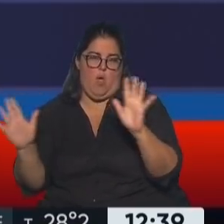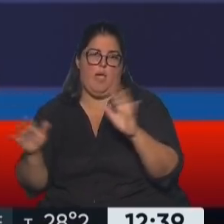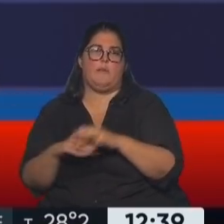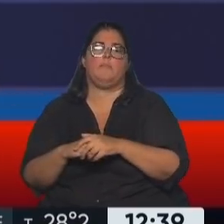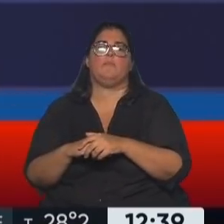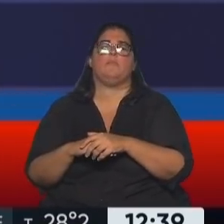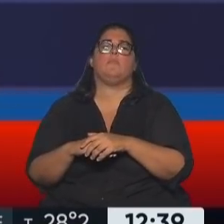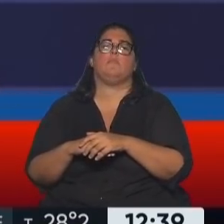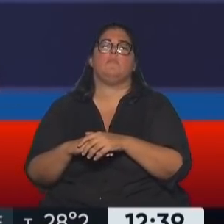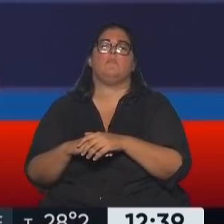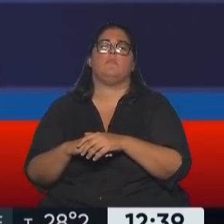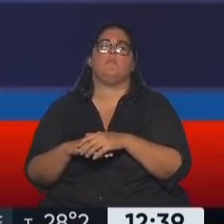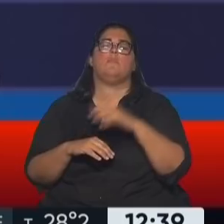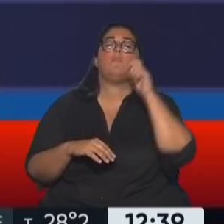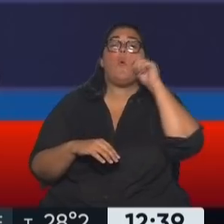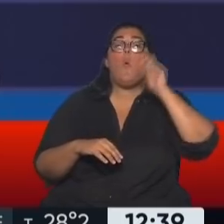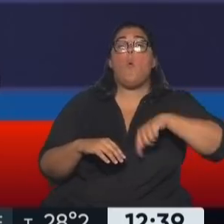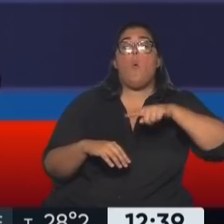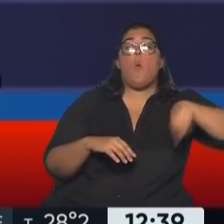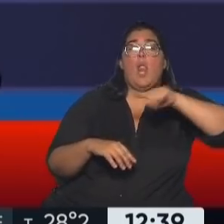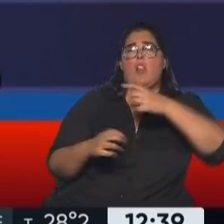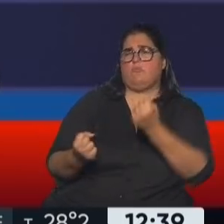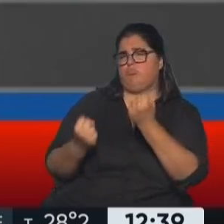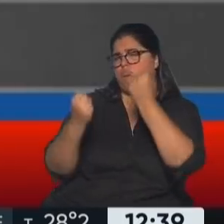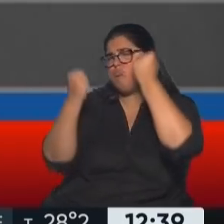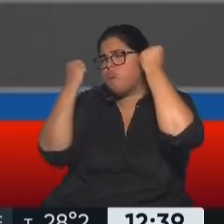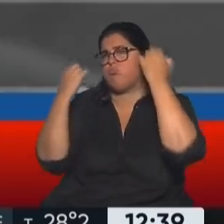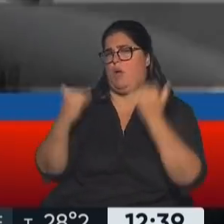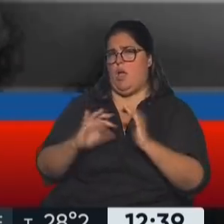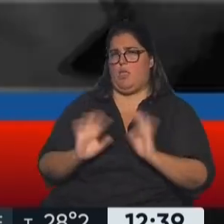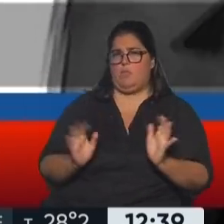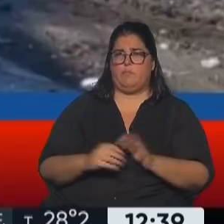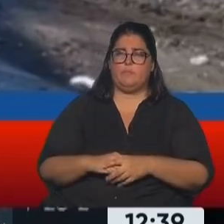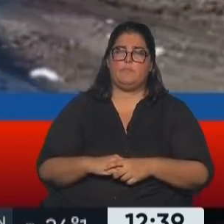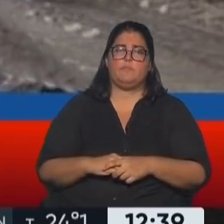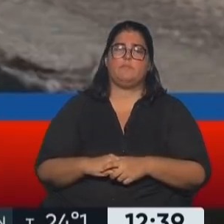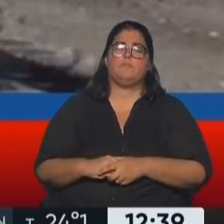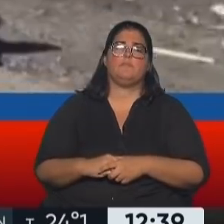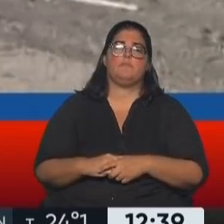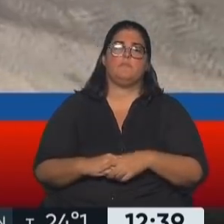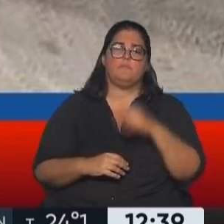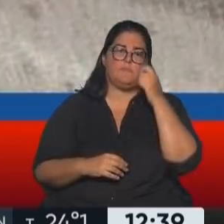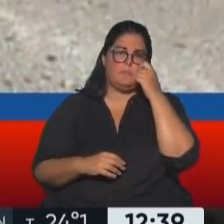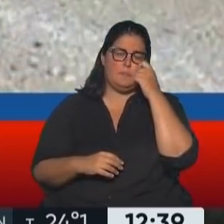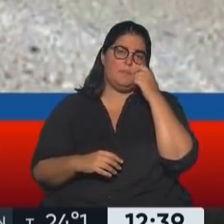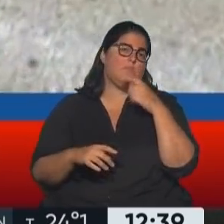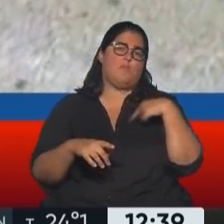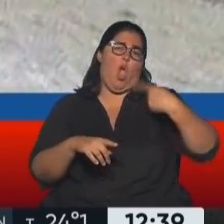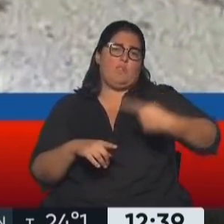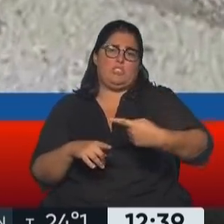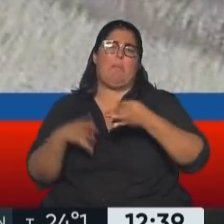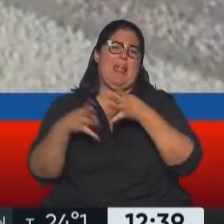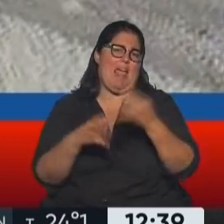loss. The Ukrainians are putting up a very stiff defense. Como en todo conflicto,